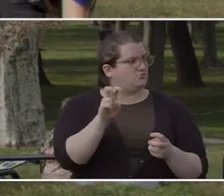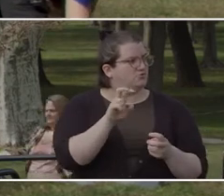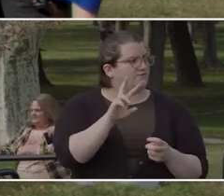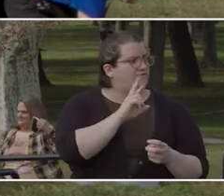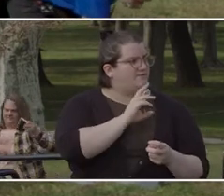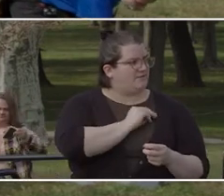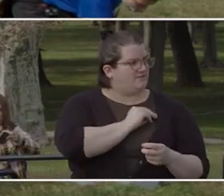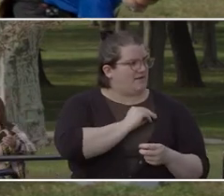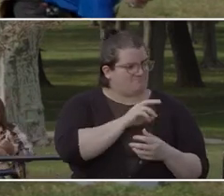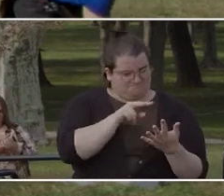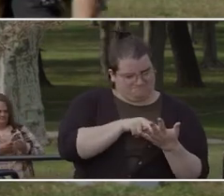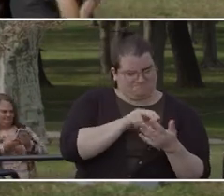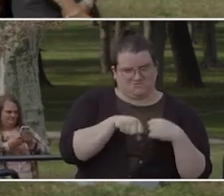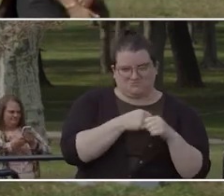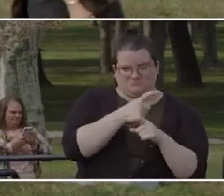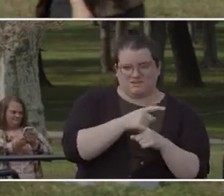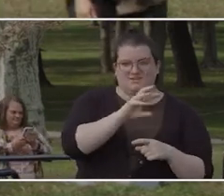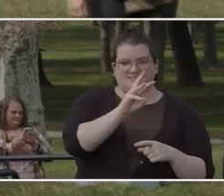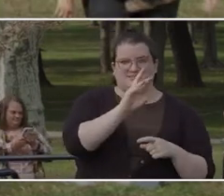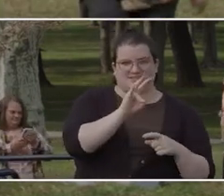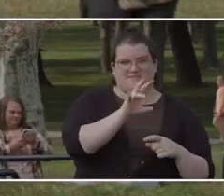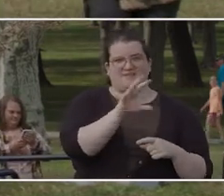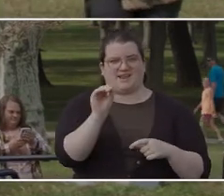You get the years right? 67 and 71.